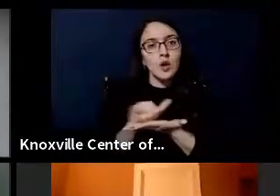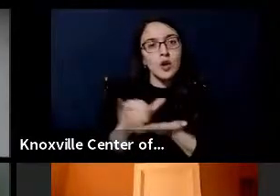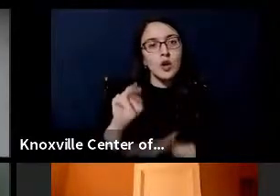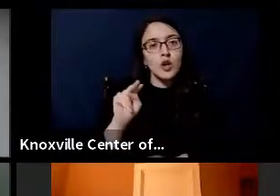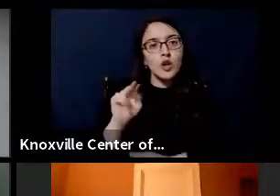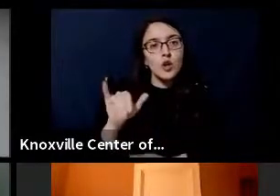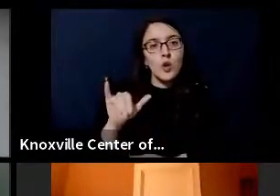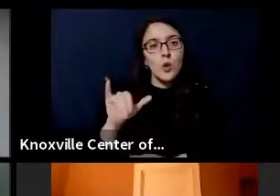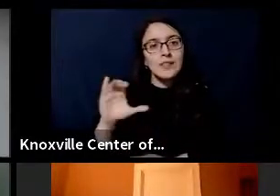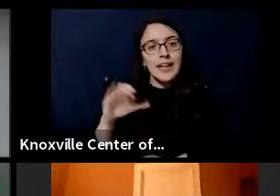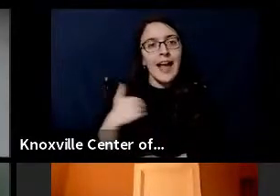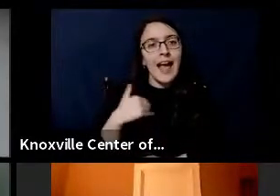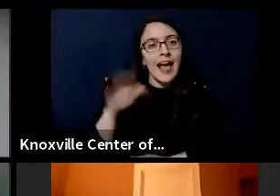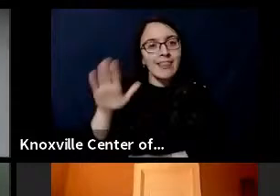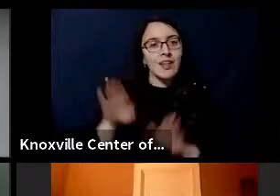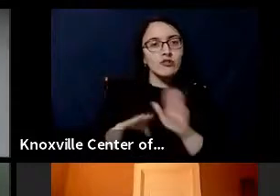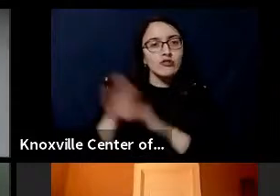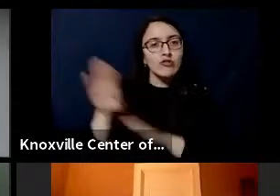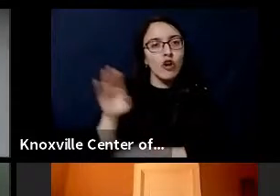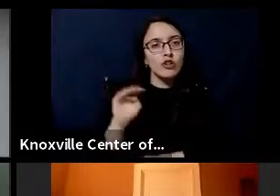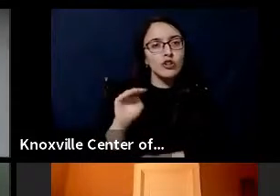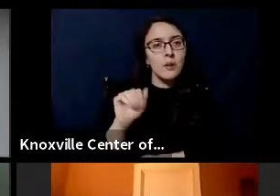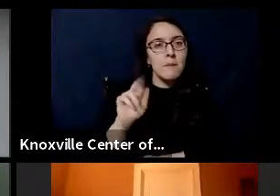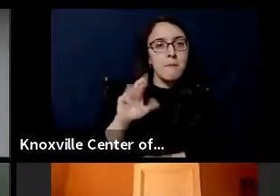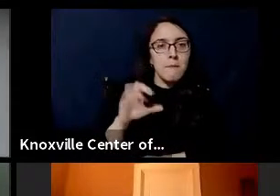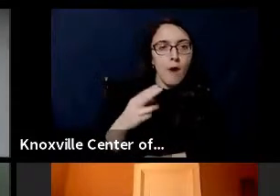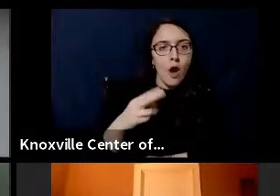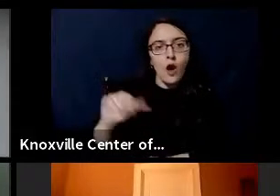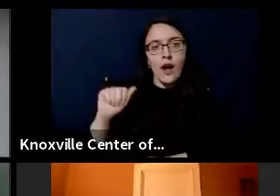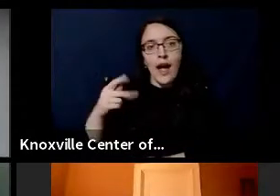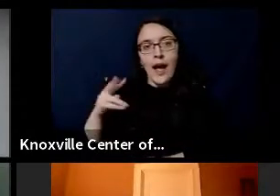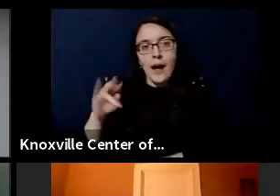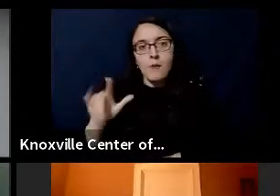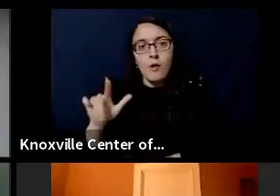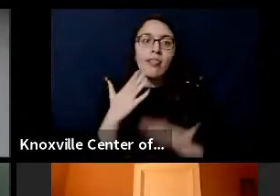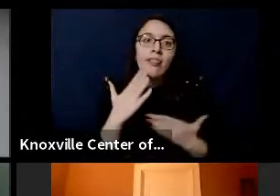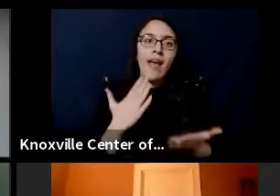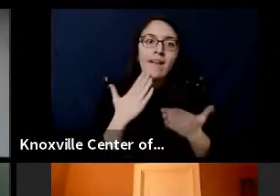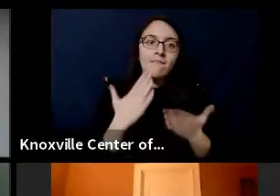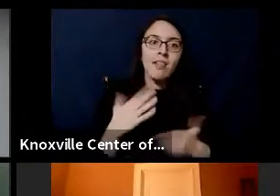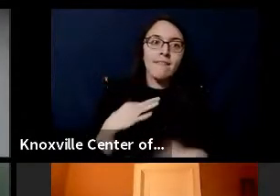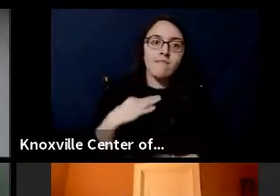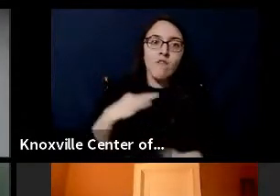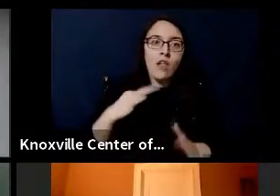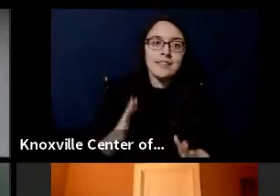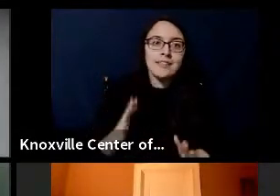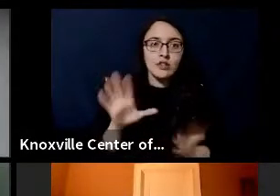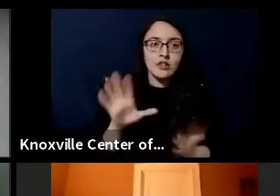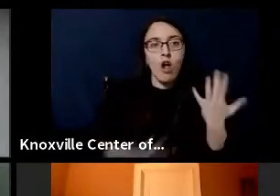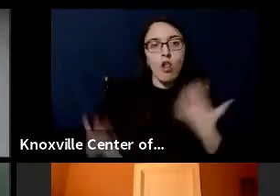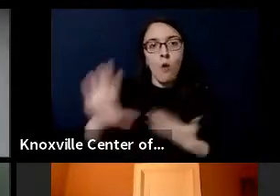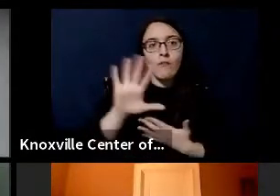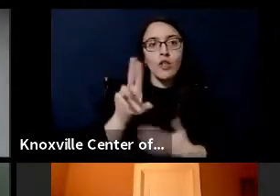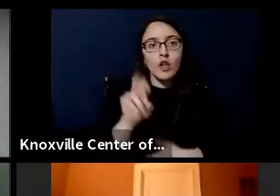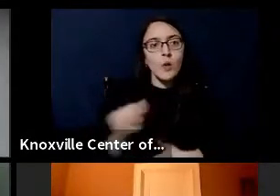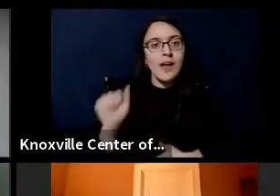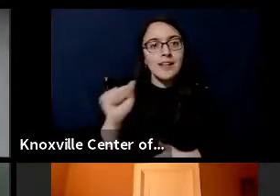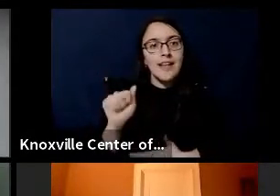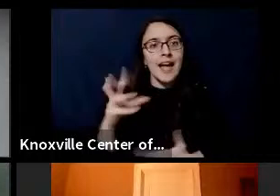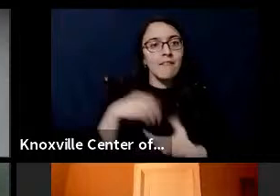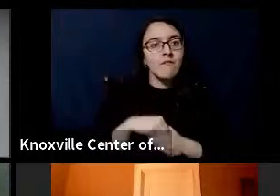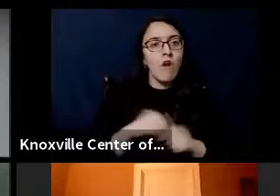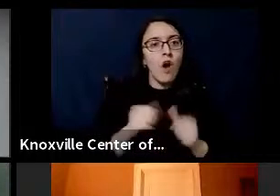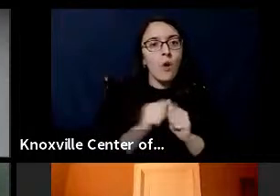and April, that thankfully volunteers from all over the United States involved in various aspects of